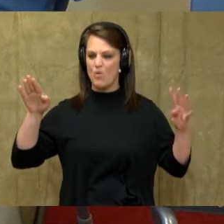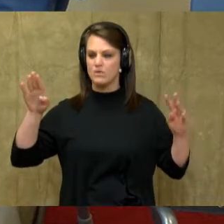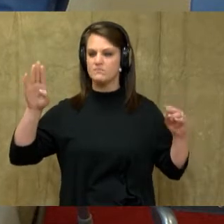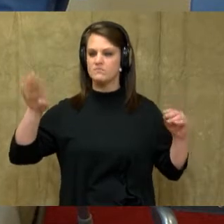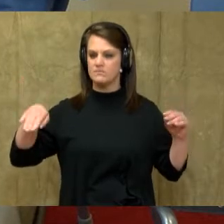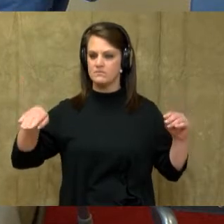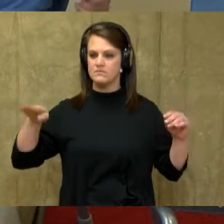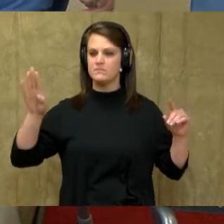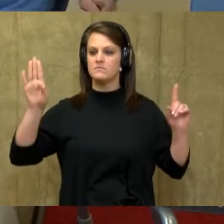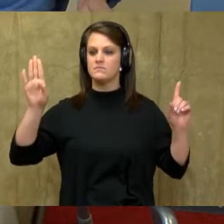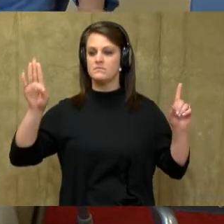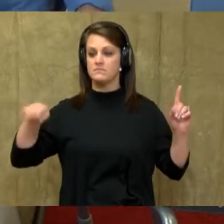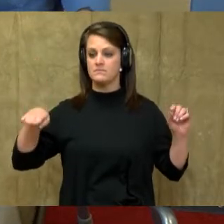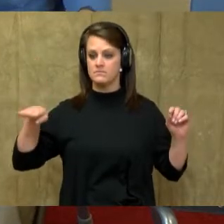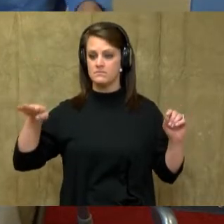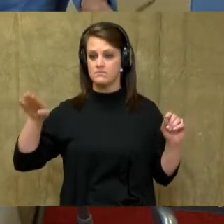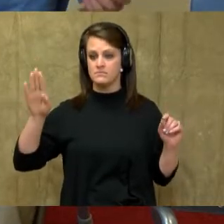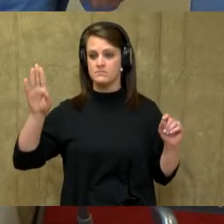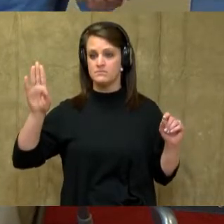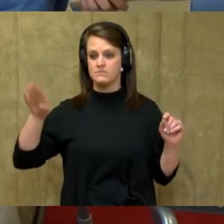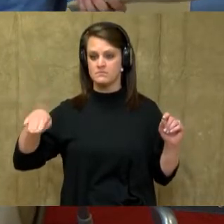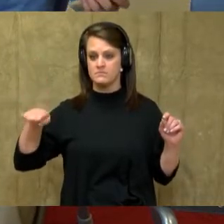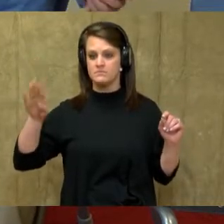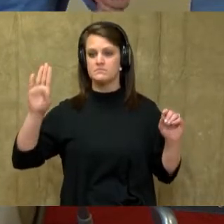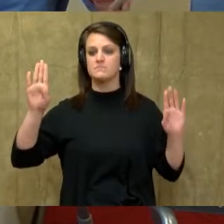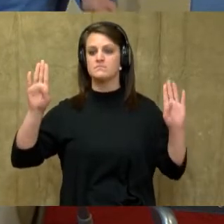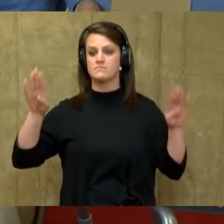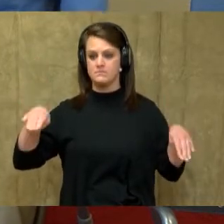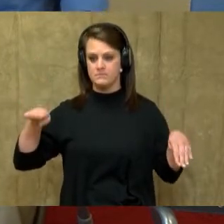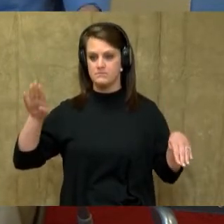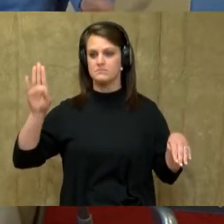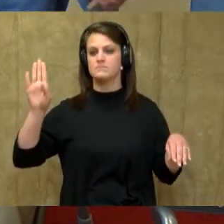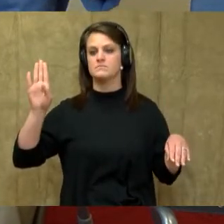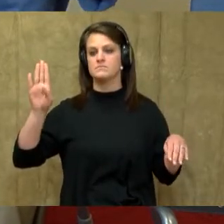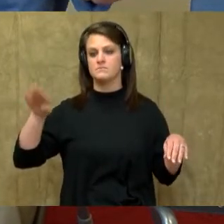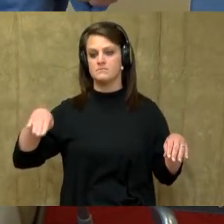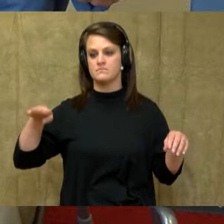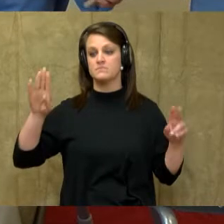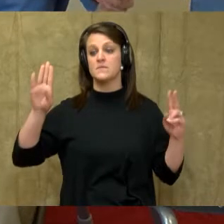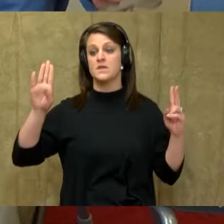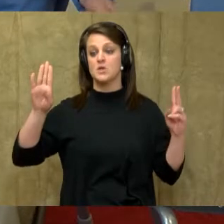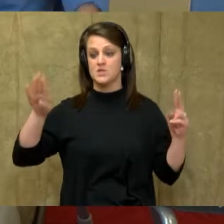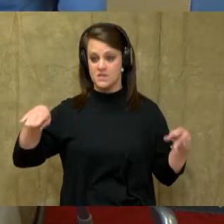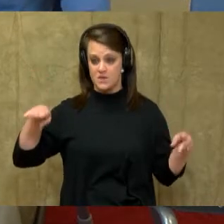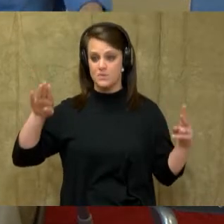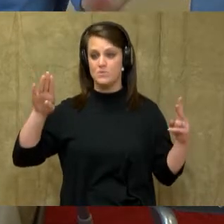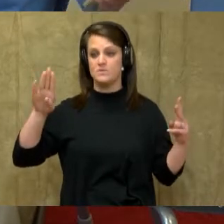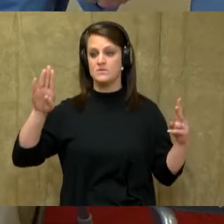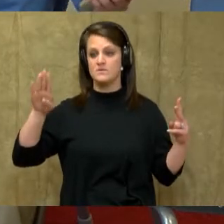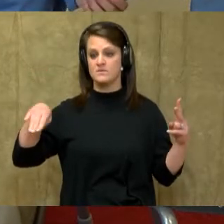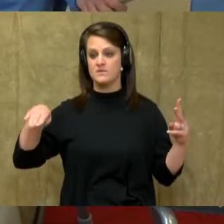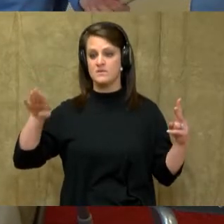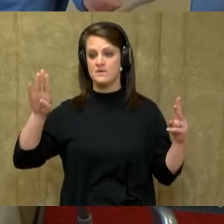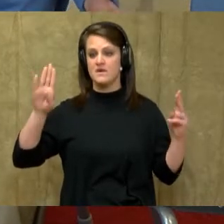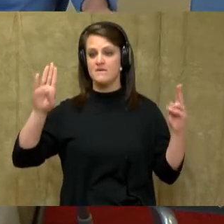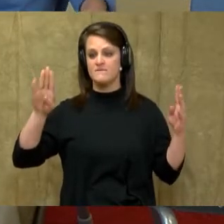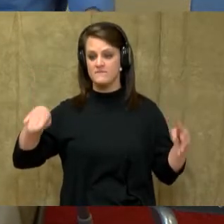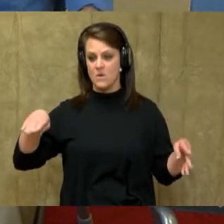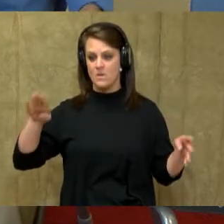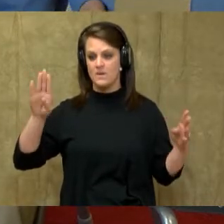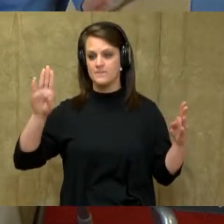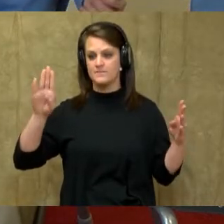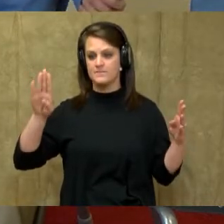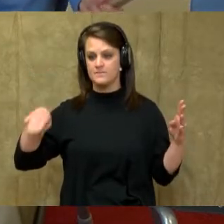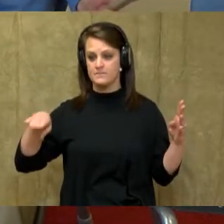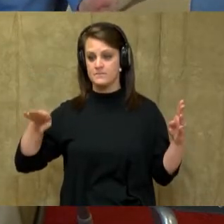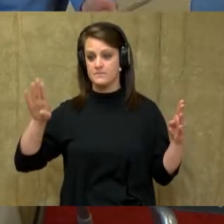4. 1, 2, 3, 4. 1, 2, 3,